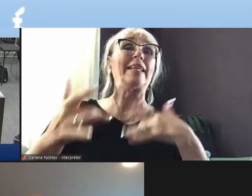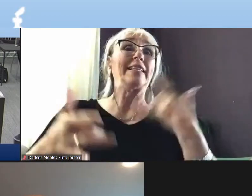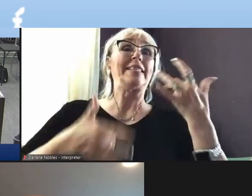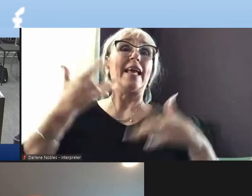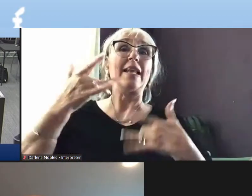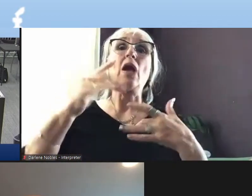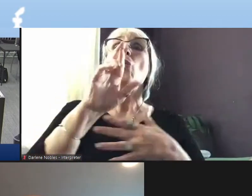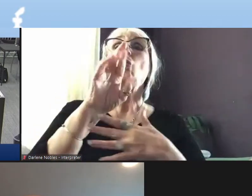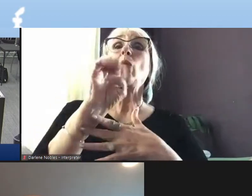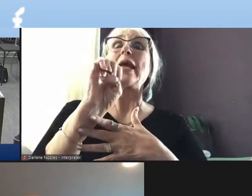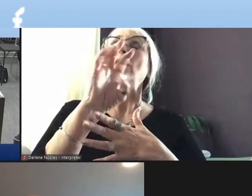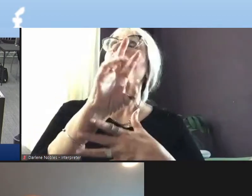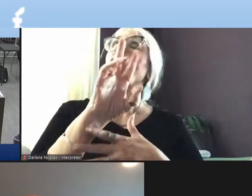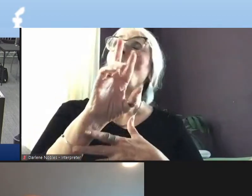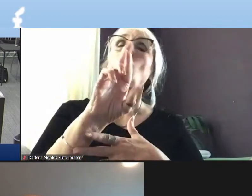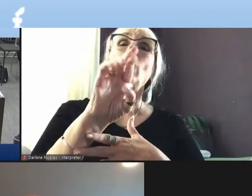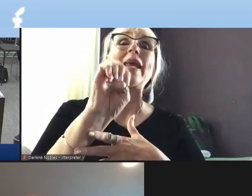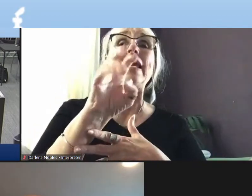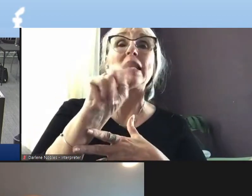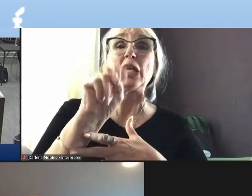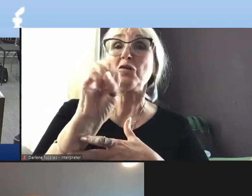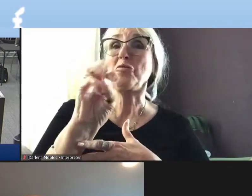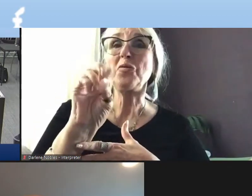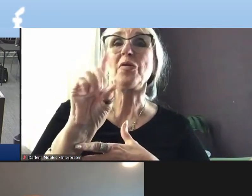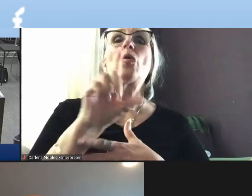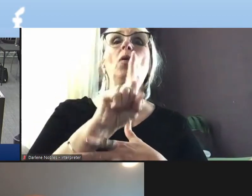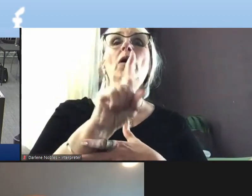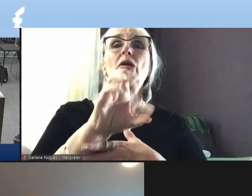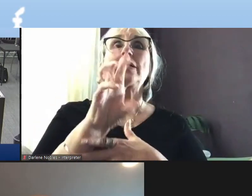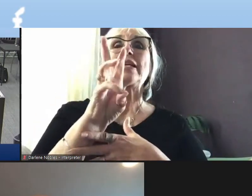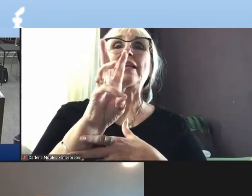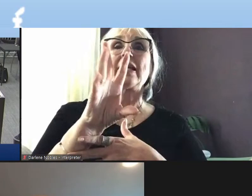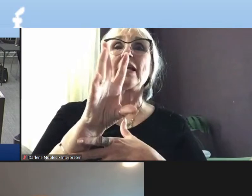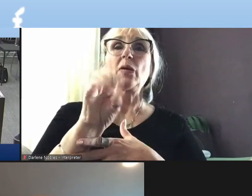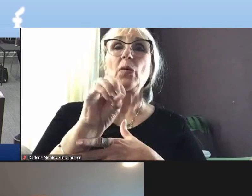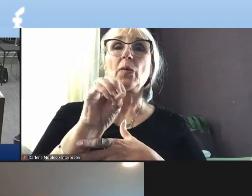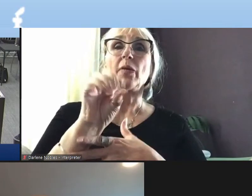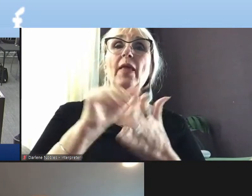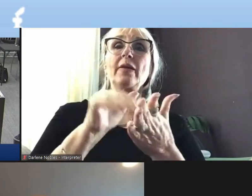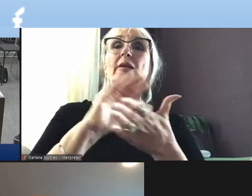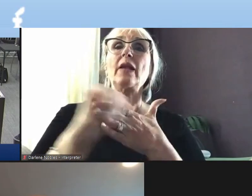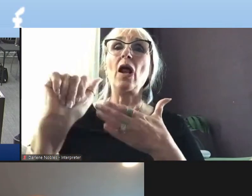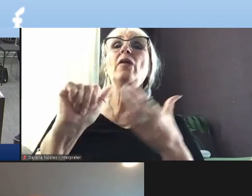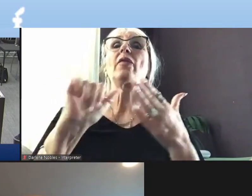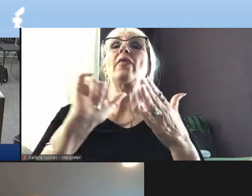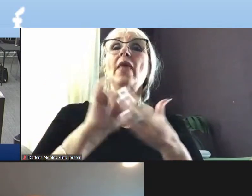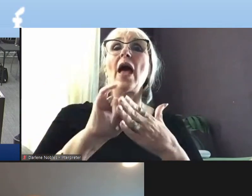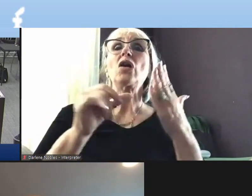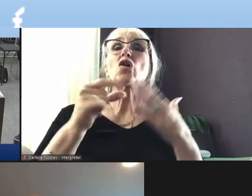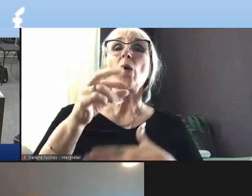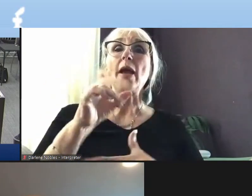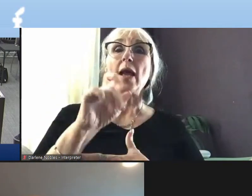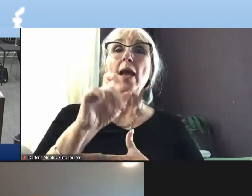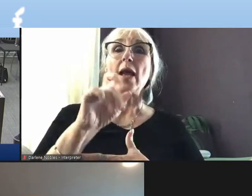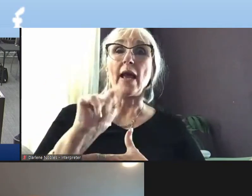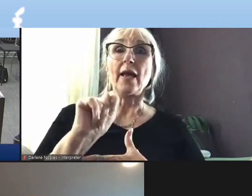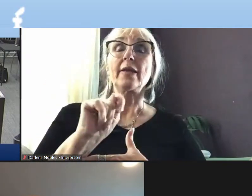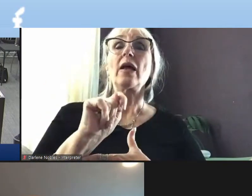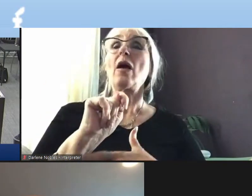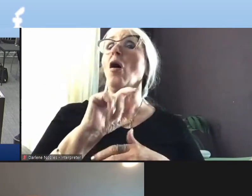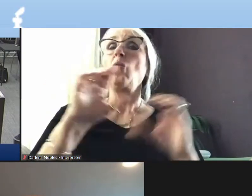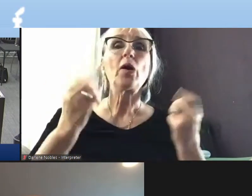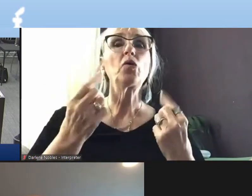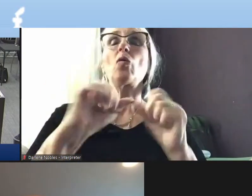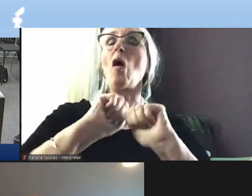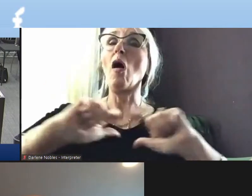amount of $150,000. And so again, that's a continuation grant, so we can continue to do all the wonderful things that we've been doing.